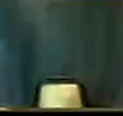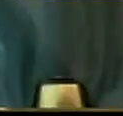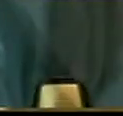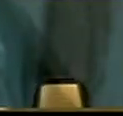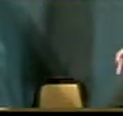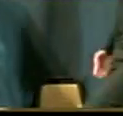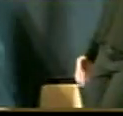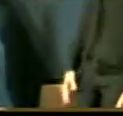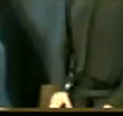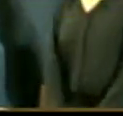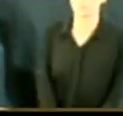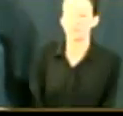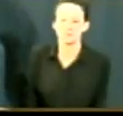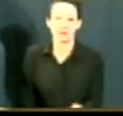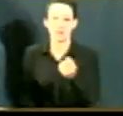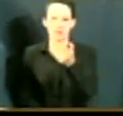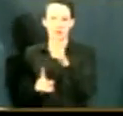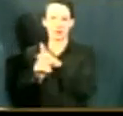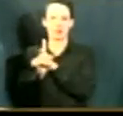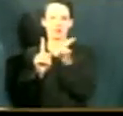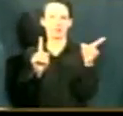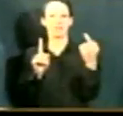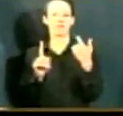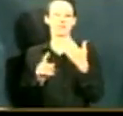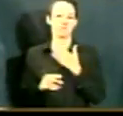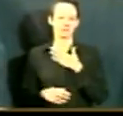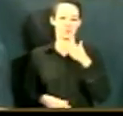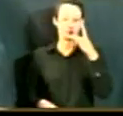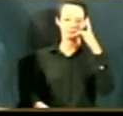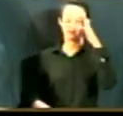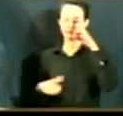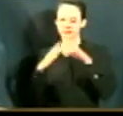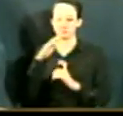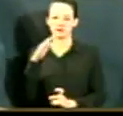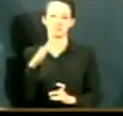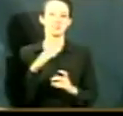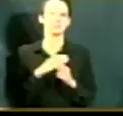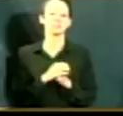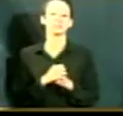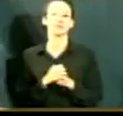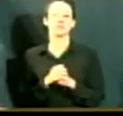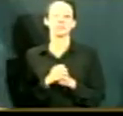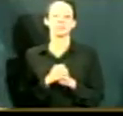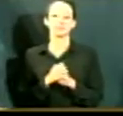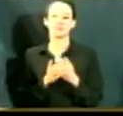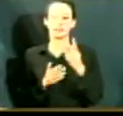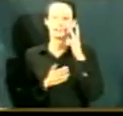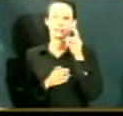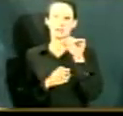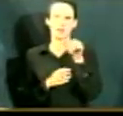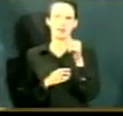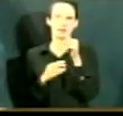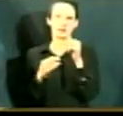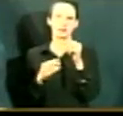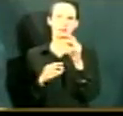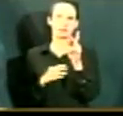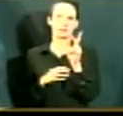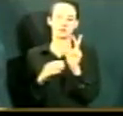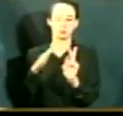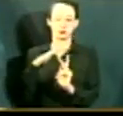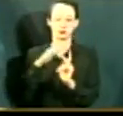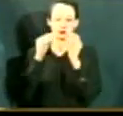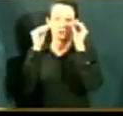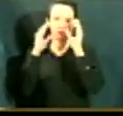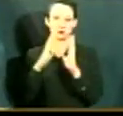I think I lost my train of thought, but thank you, Natasha, for coming to speak, and I see some other kindergarten teacher friends in the audience out there.